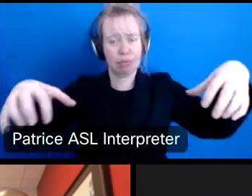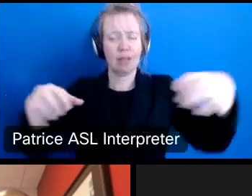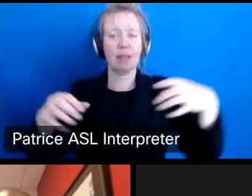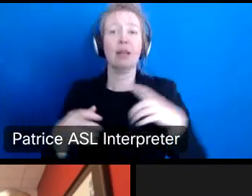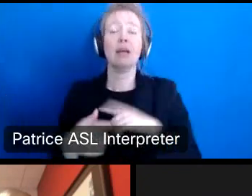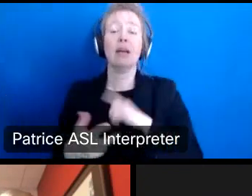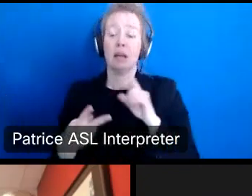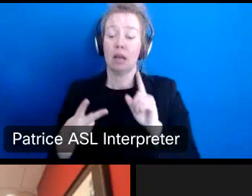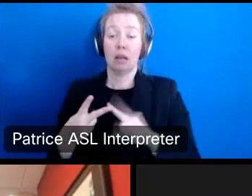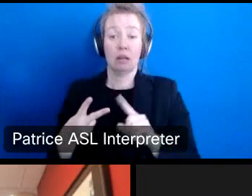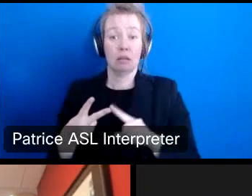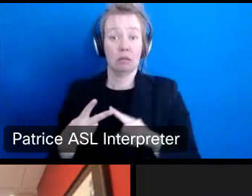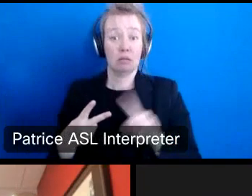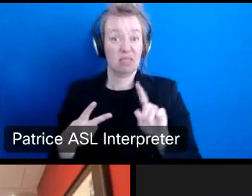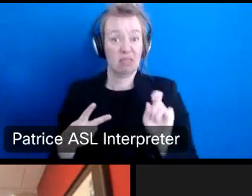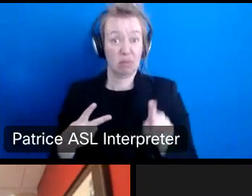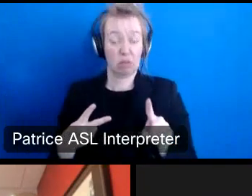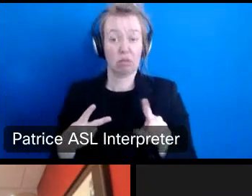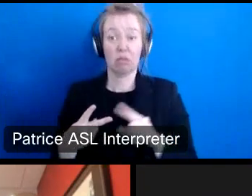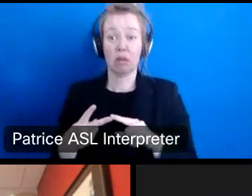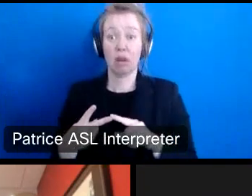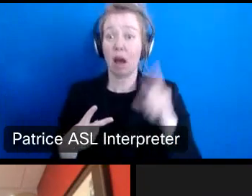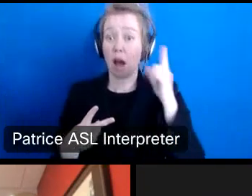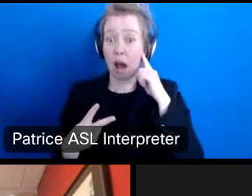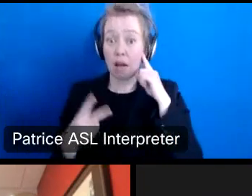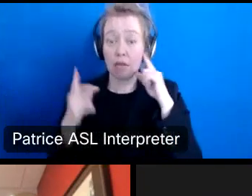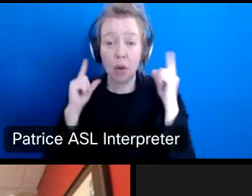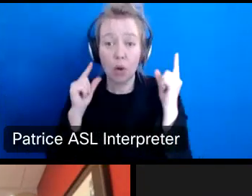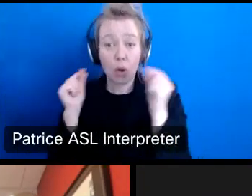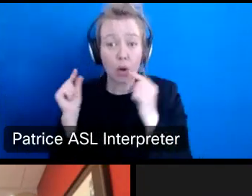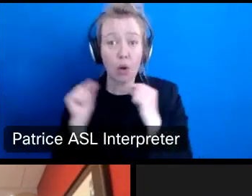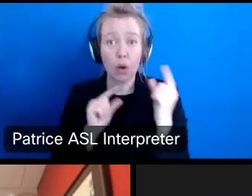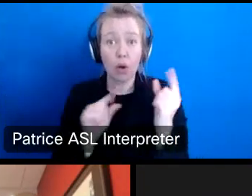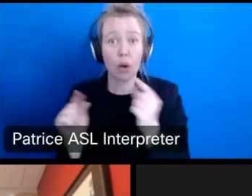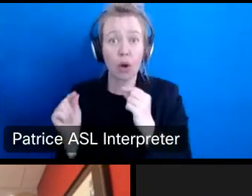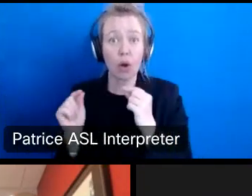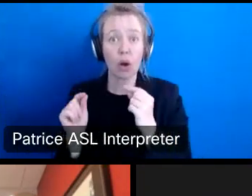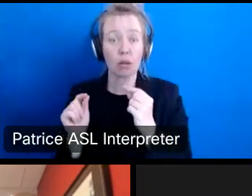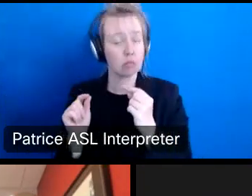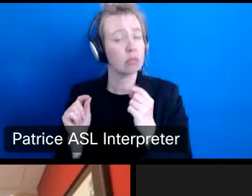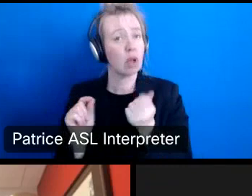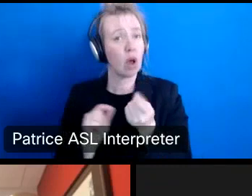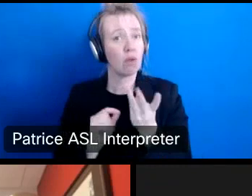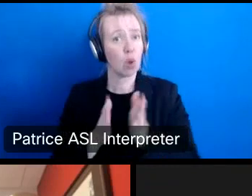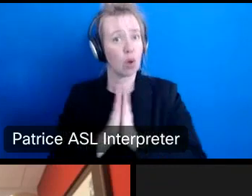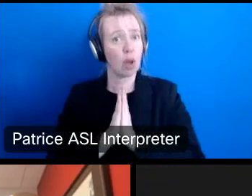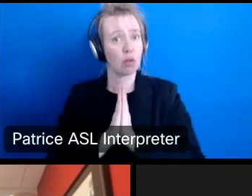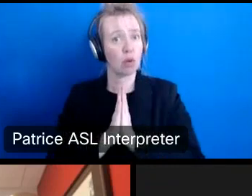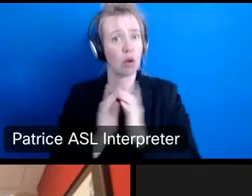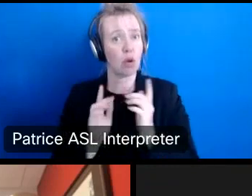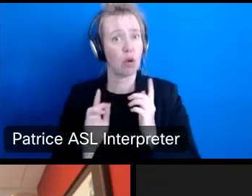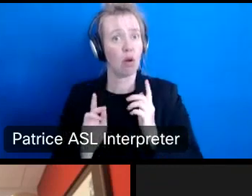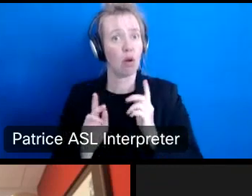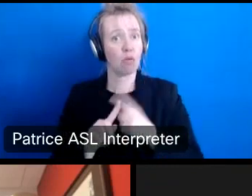second question is, I've heard a number of requests from my constituents in